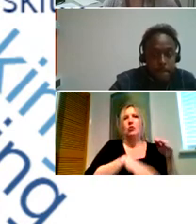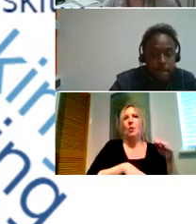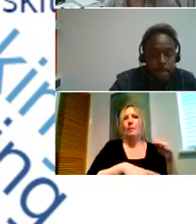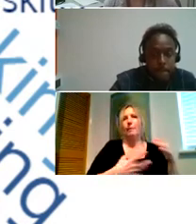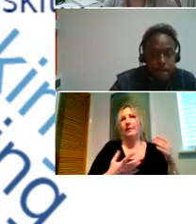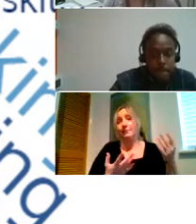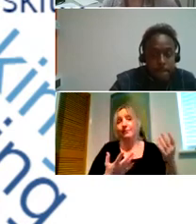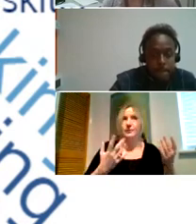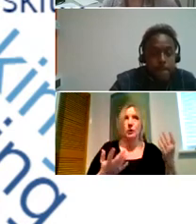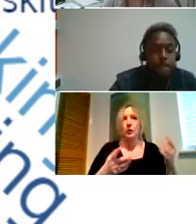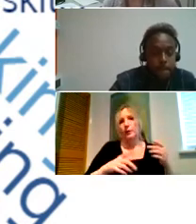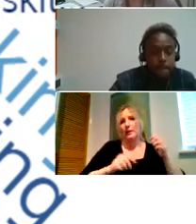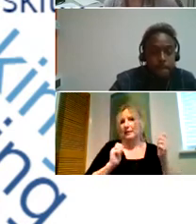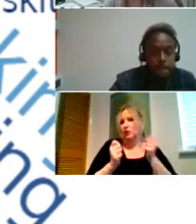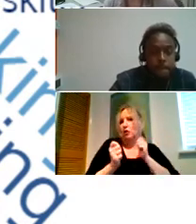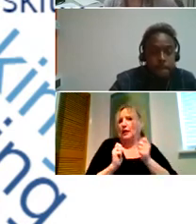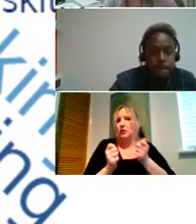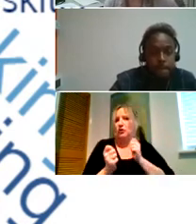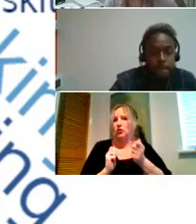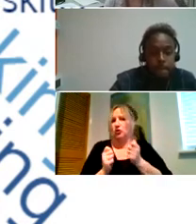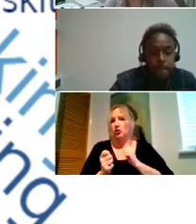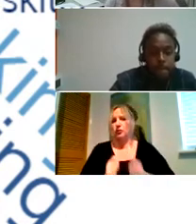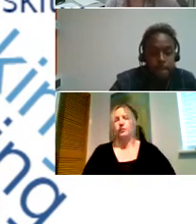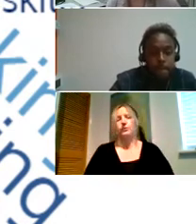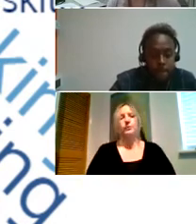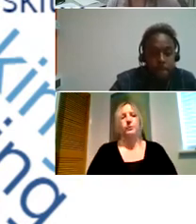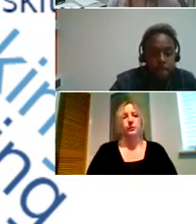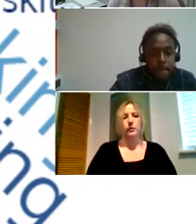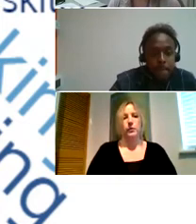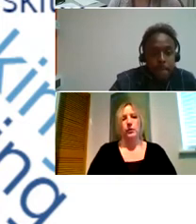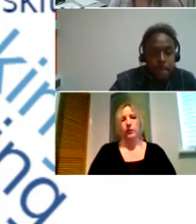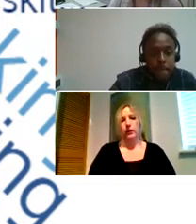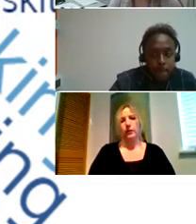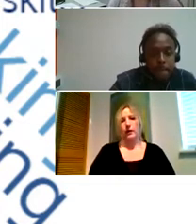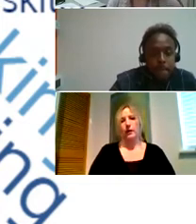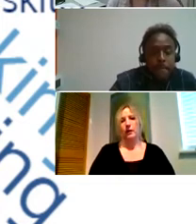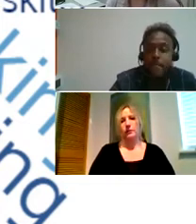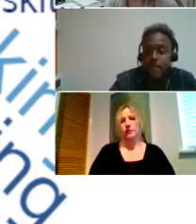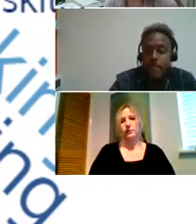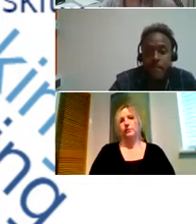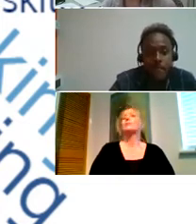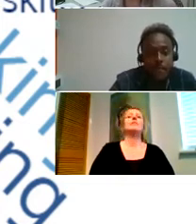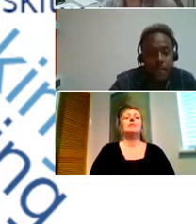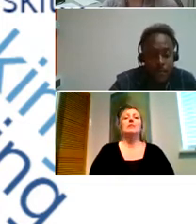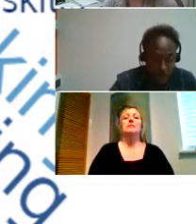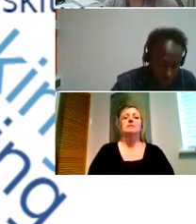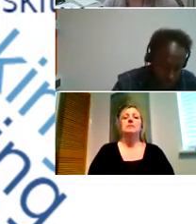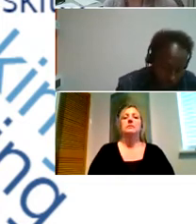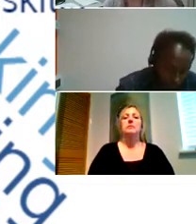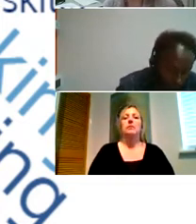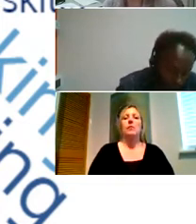was another group which was for IT students only. We've also got a